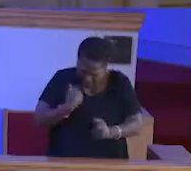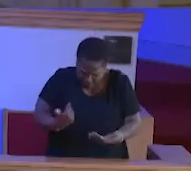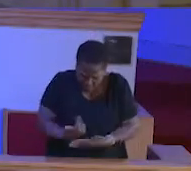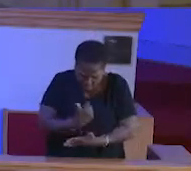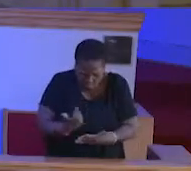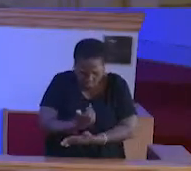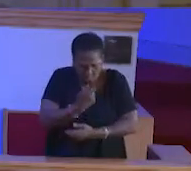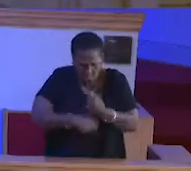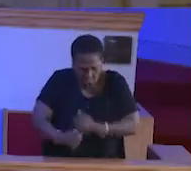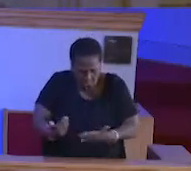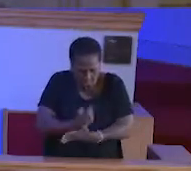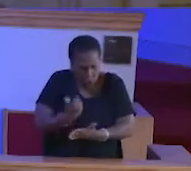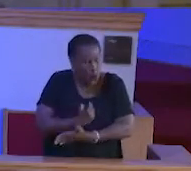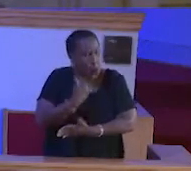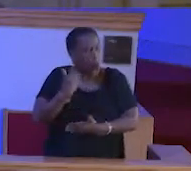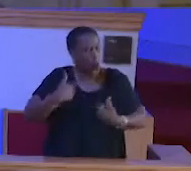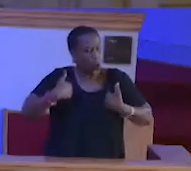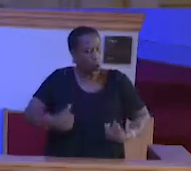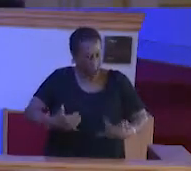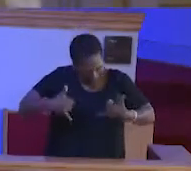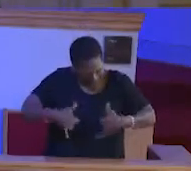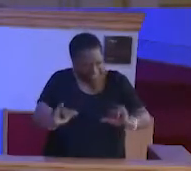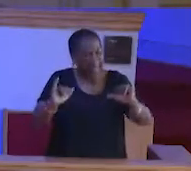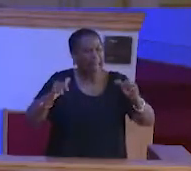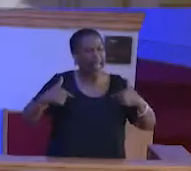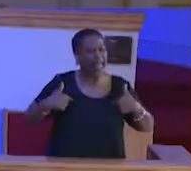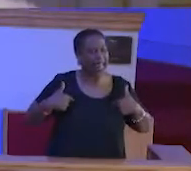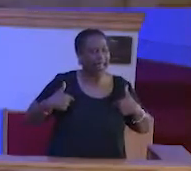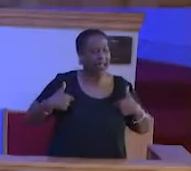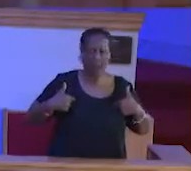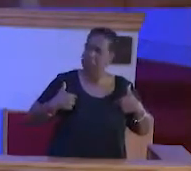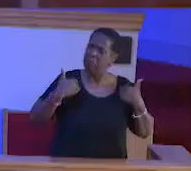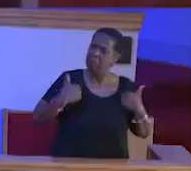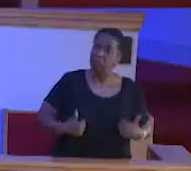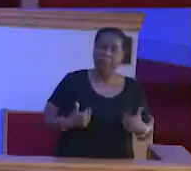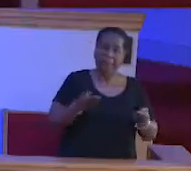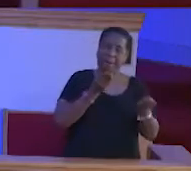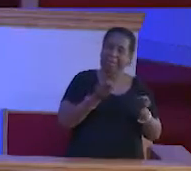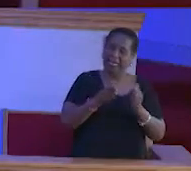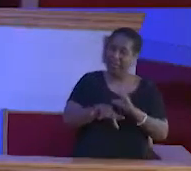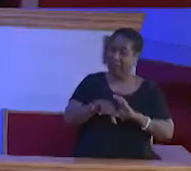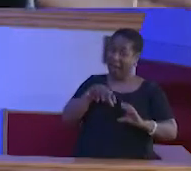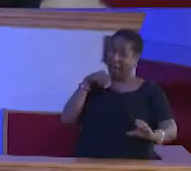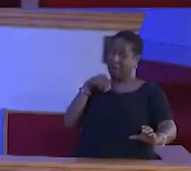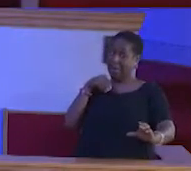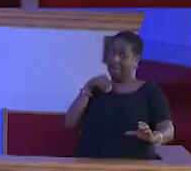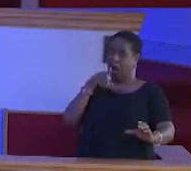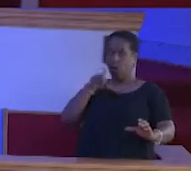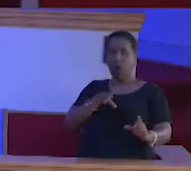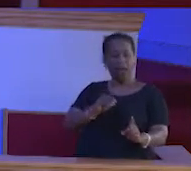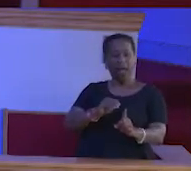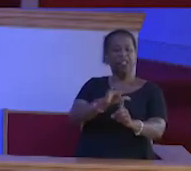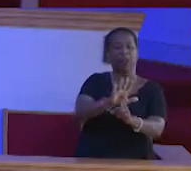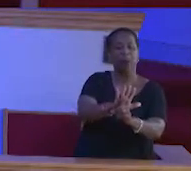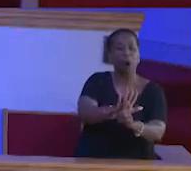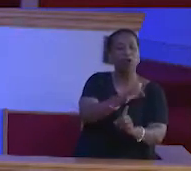us. You're going to do ministry from the outside in. You got to expose